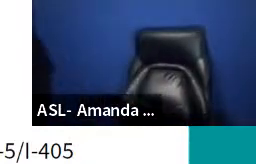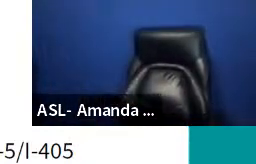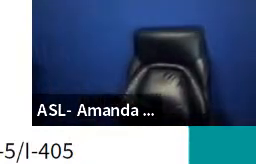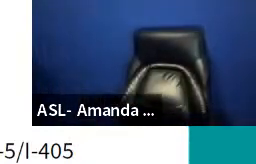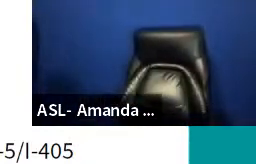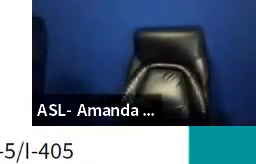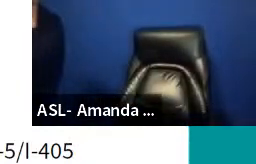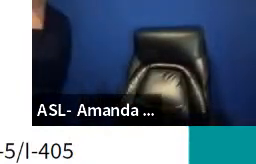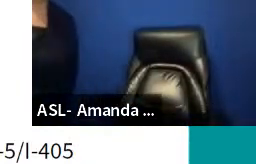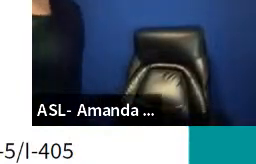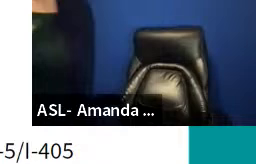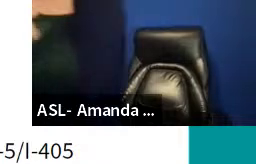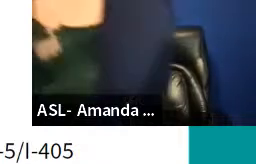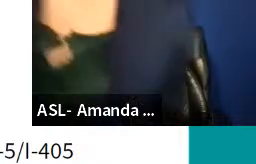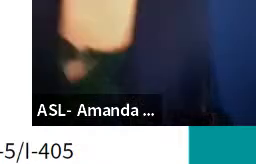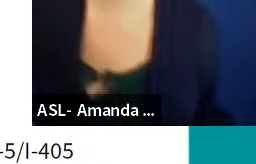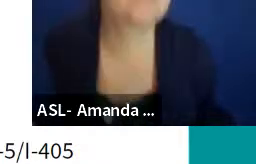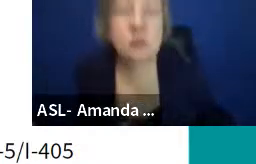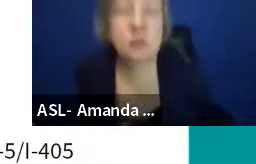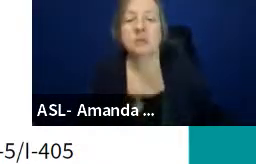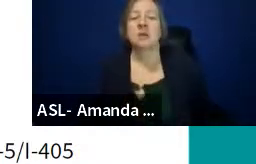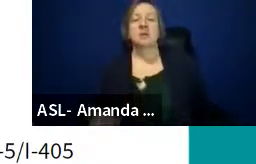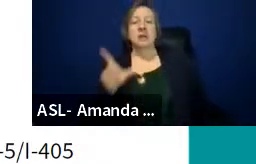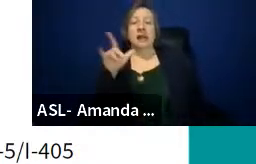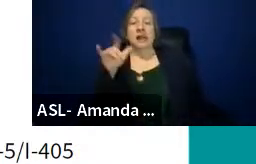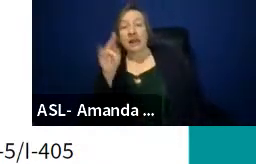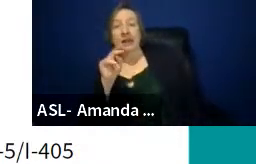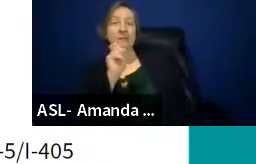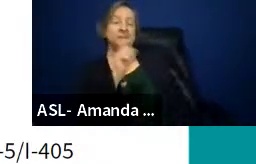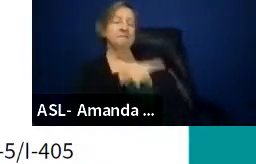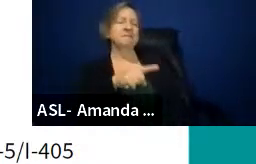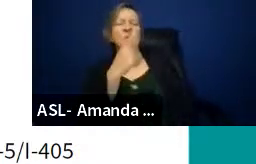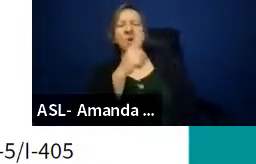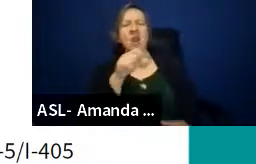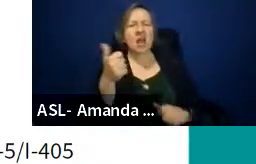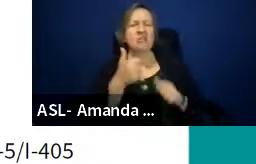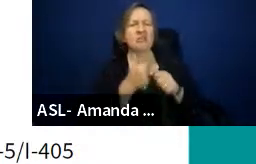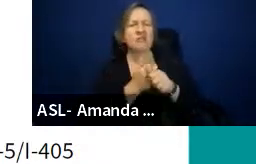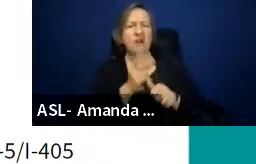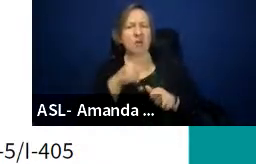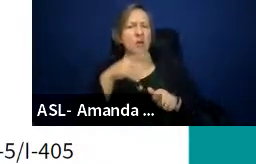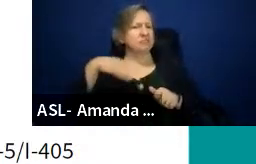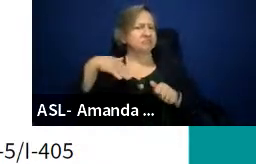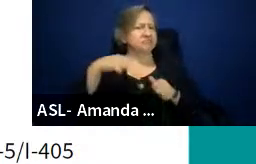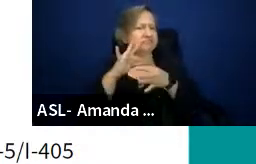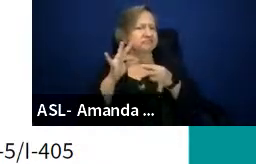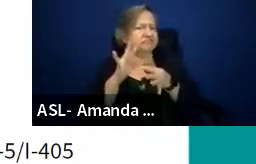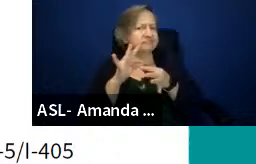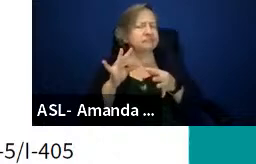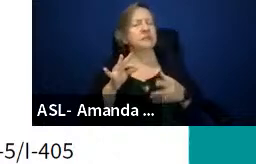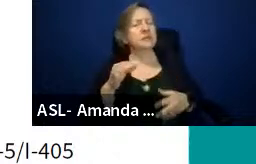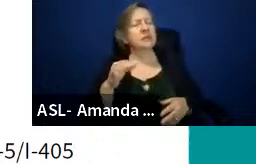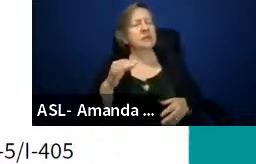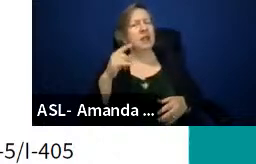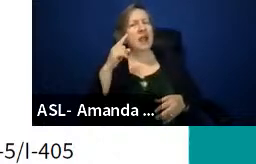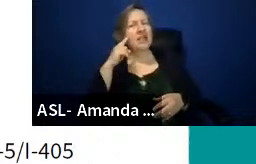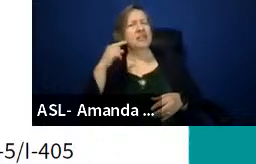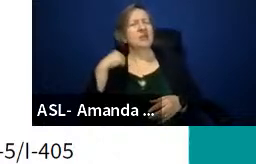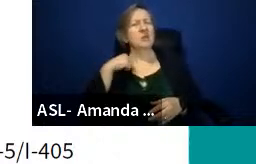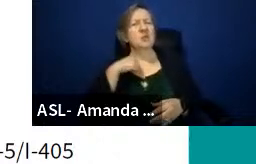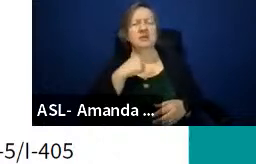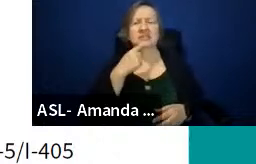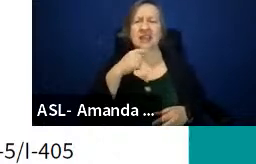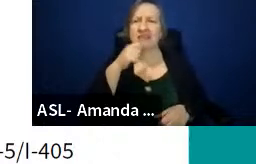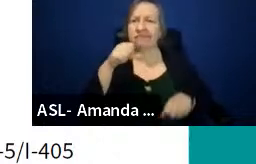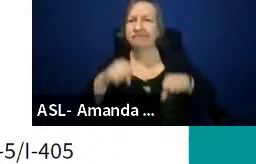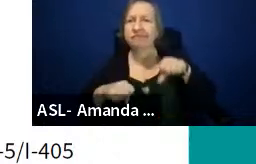information. One other follow-up that you didn't address, and that's regarding, I think what we called it was uncertainty